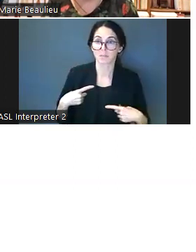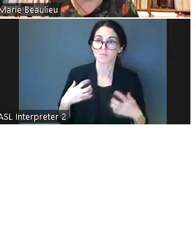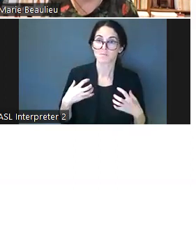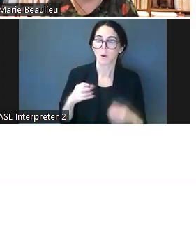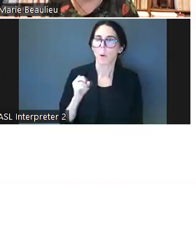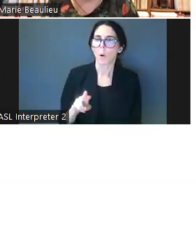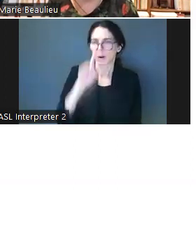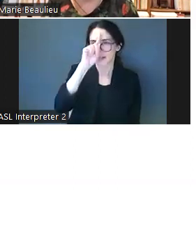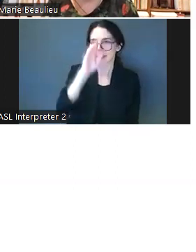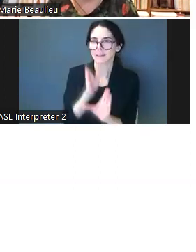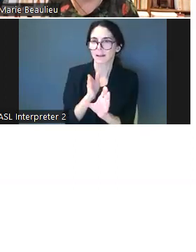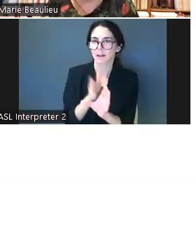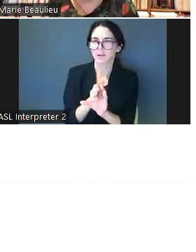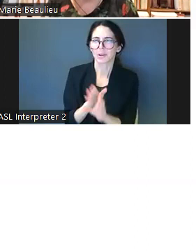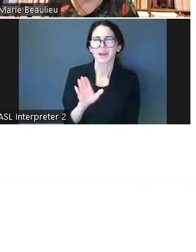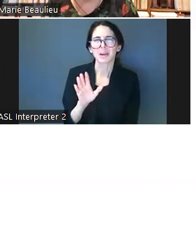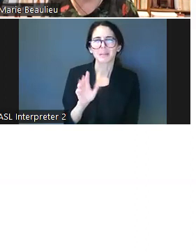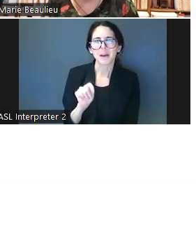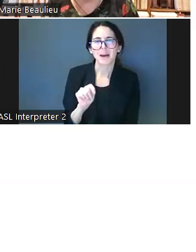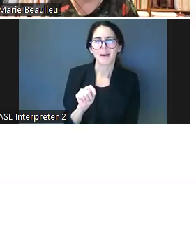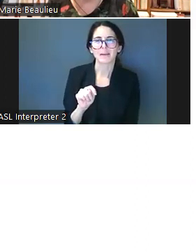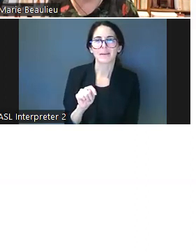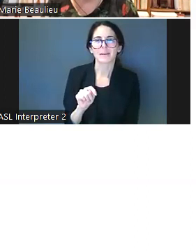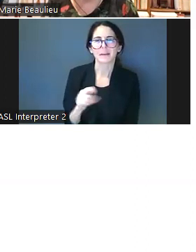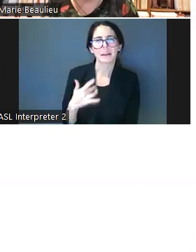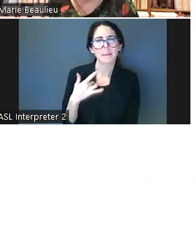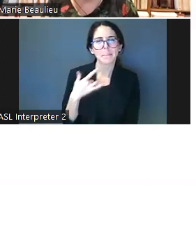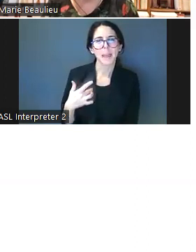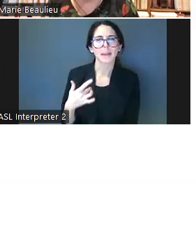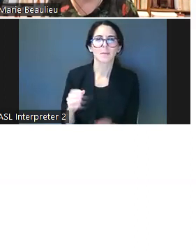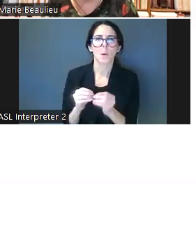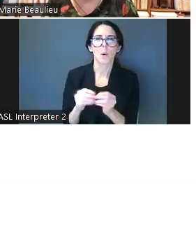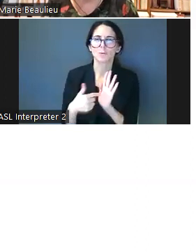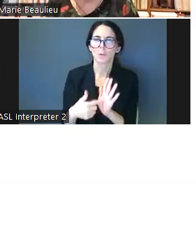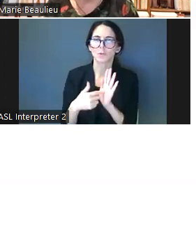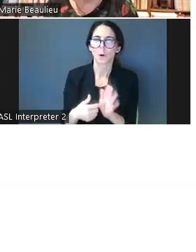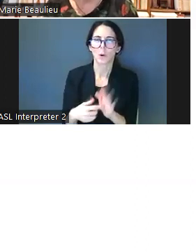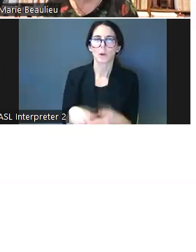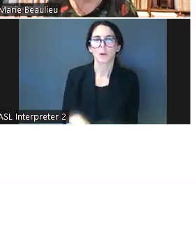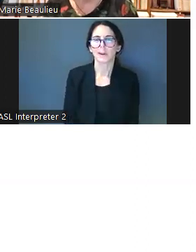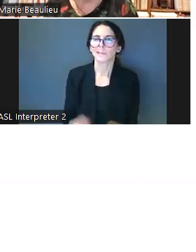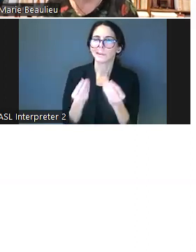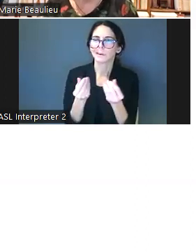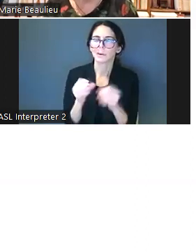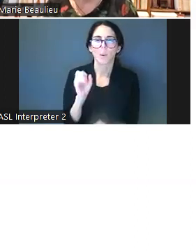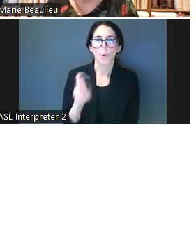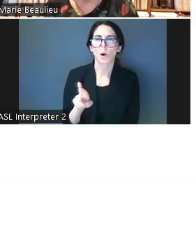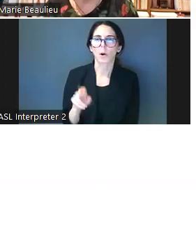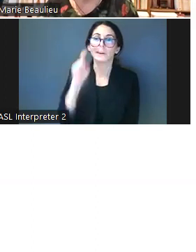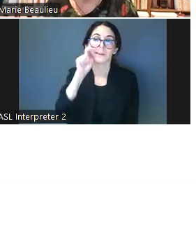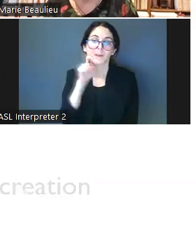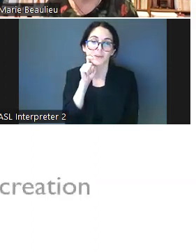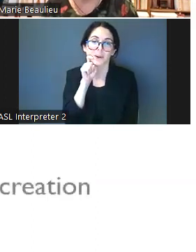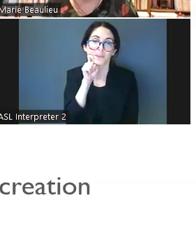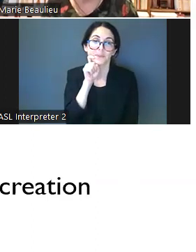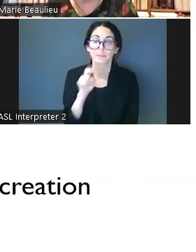examples were more about material or sexual situation. And Marie says it